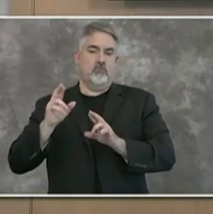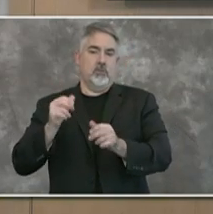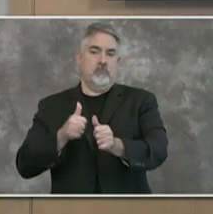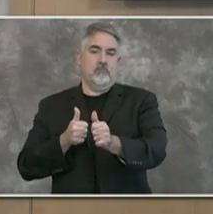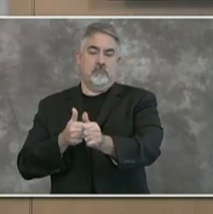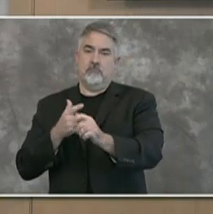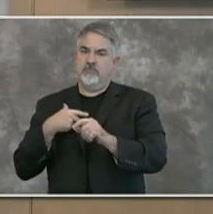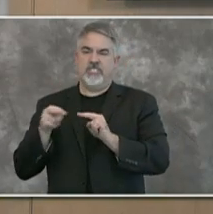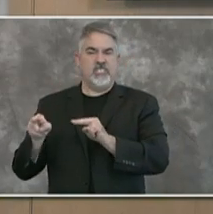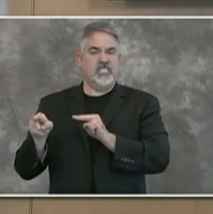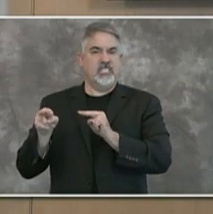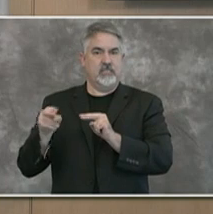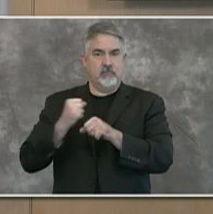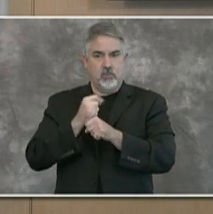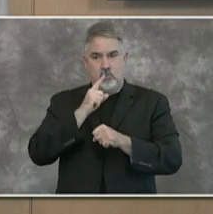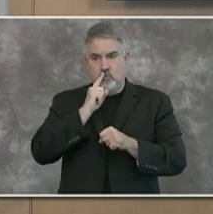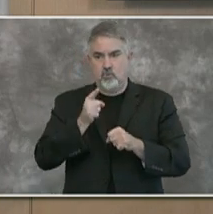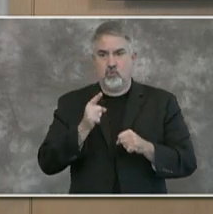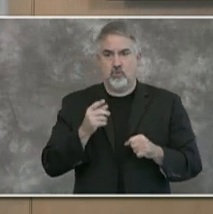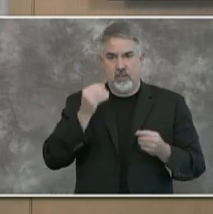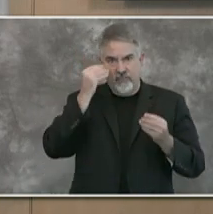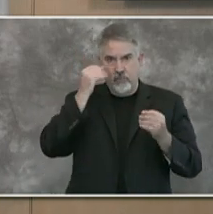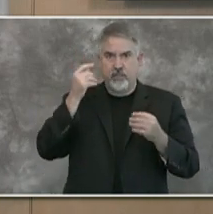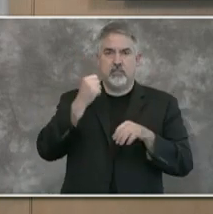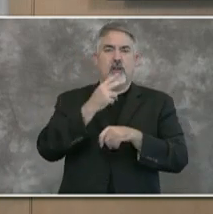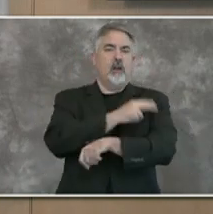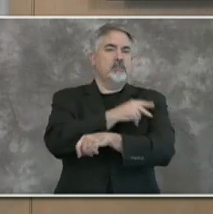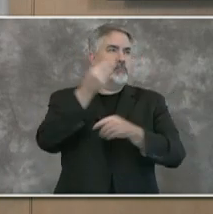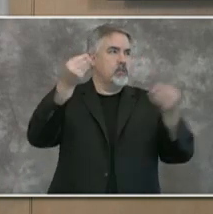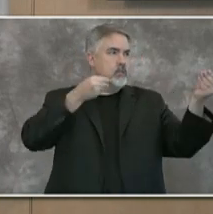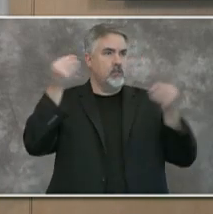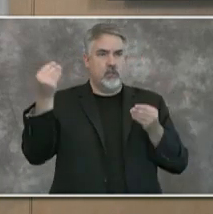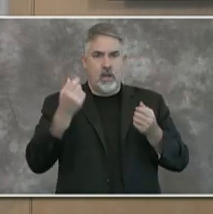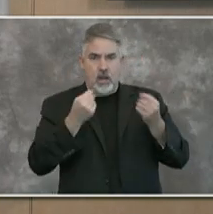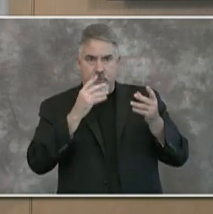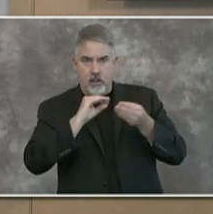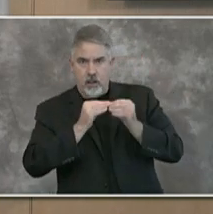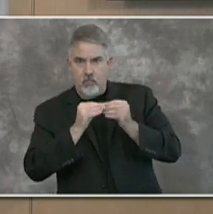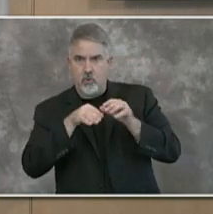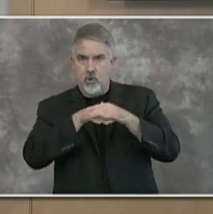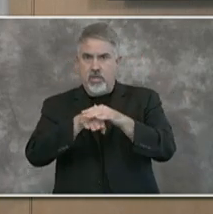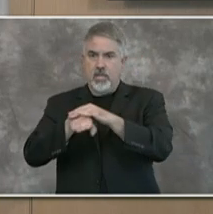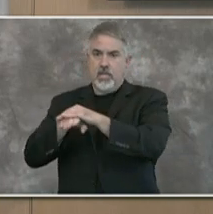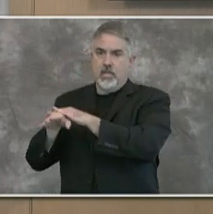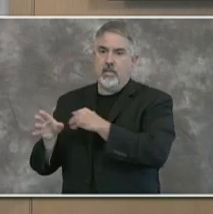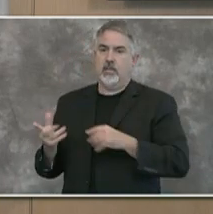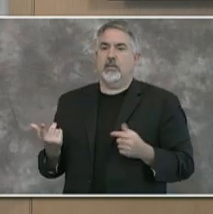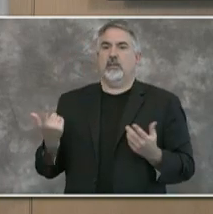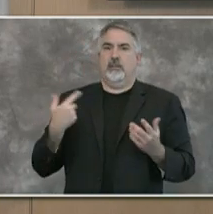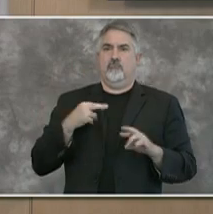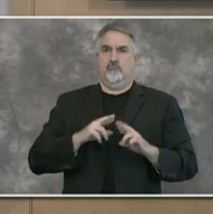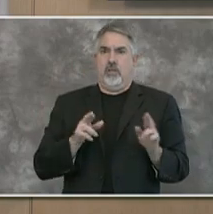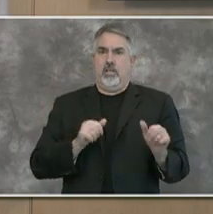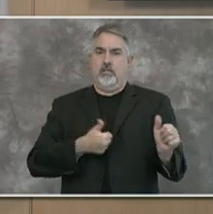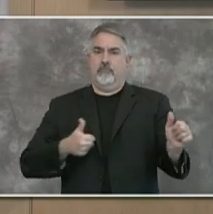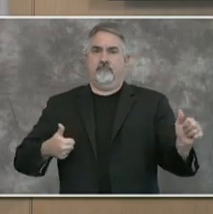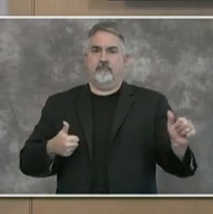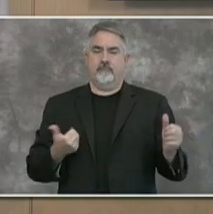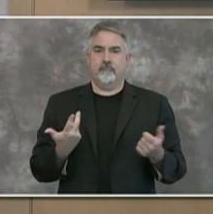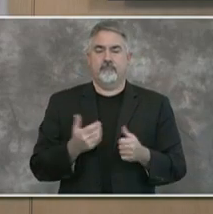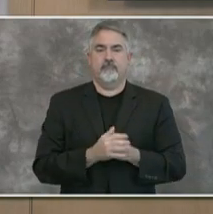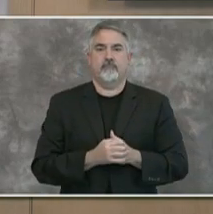have more information about what this means for outward trajectories, and we have a clearer sense of what that looks like, we will share. Our outreach efforts